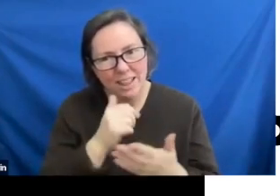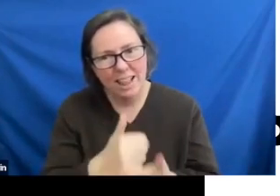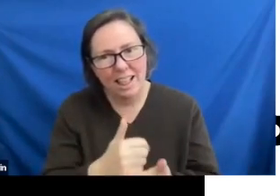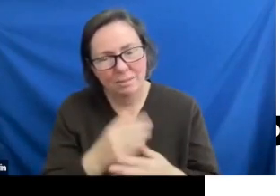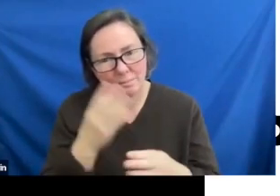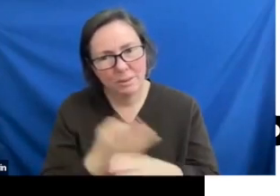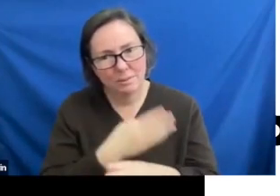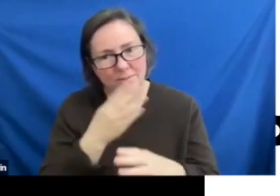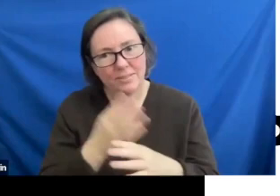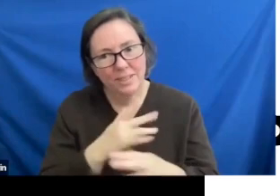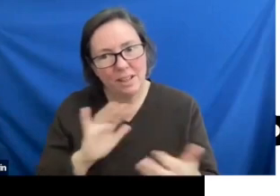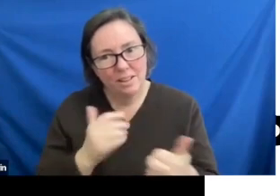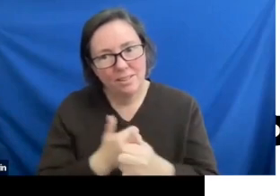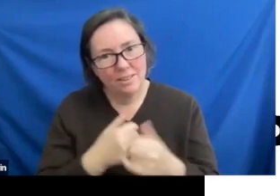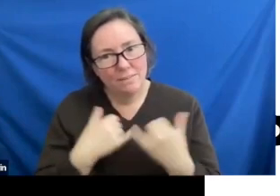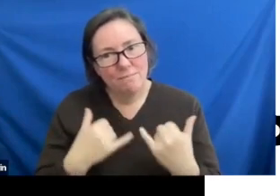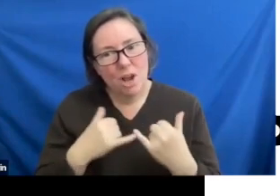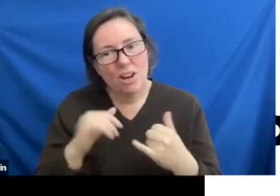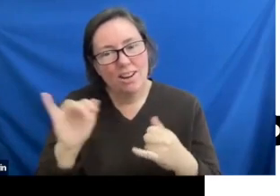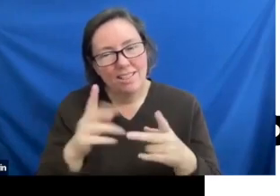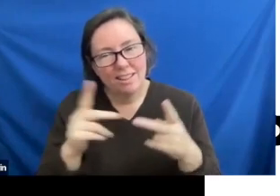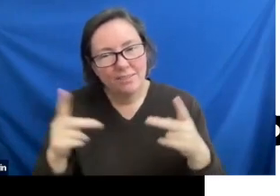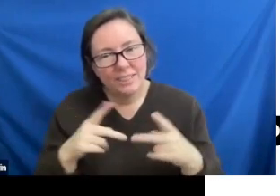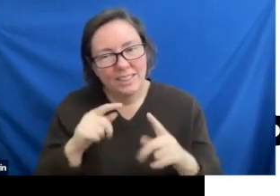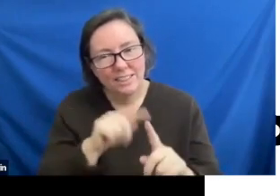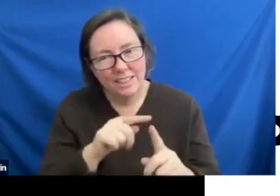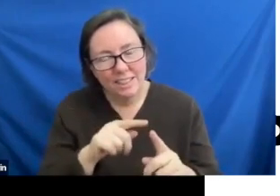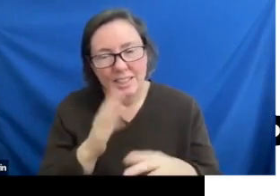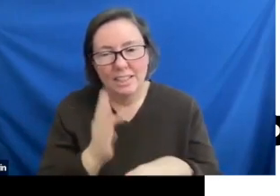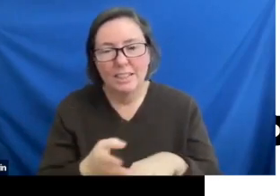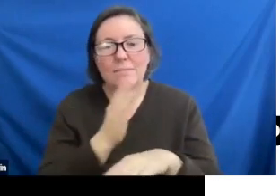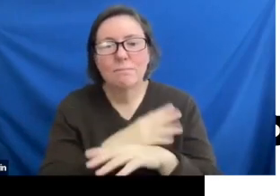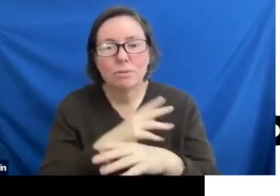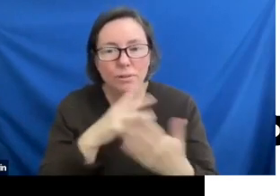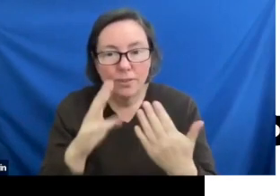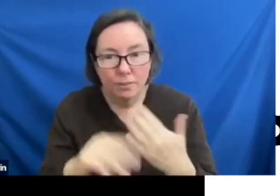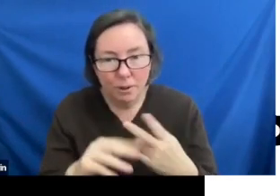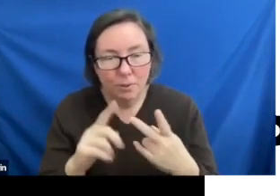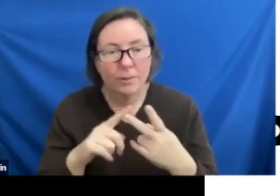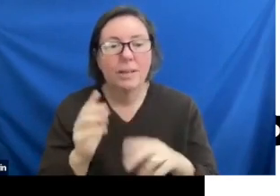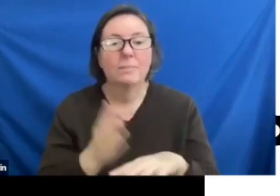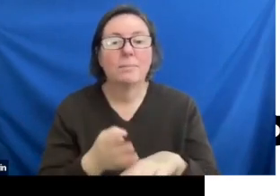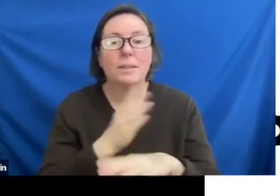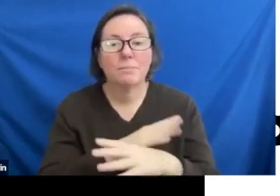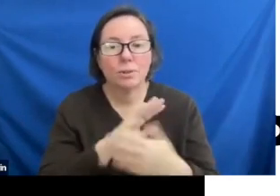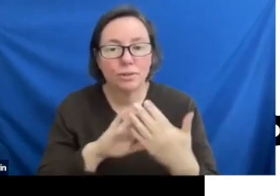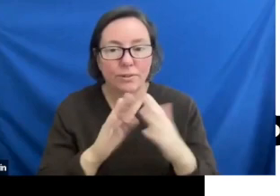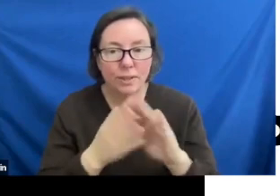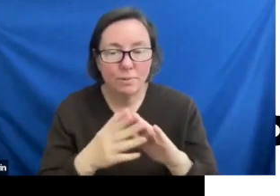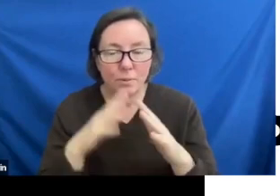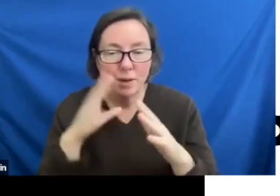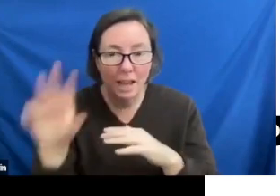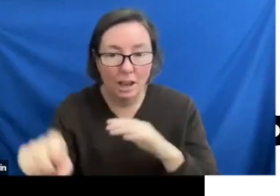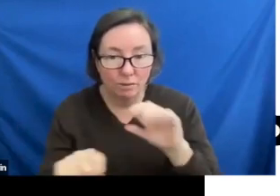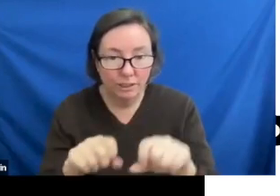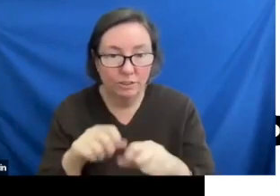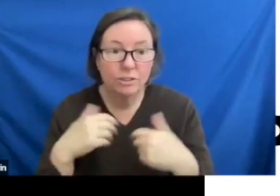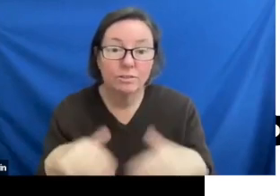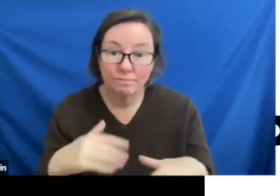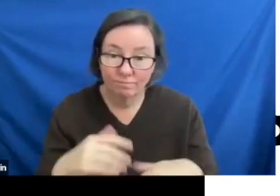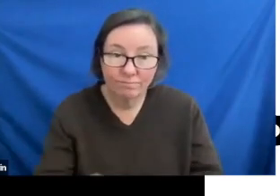modernize the facility, improve the programming, community outreach. So that is something we're excited about. Next